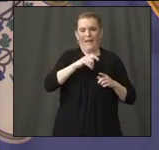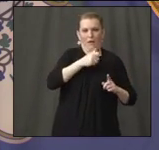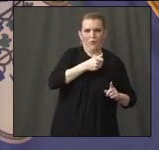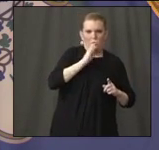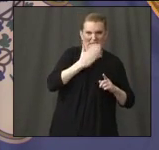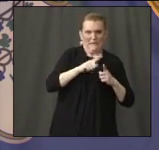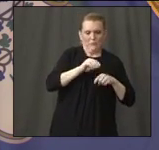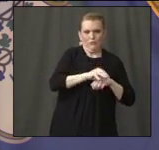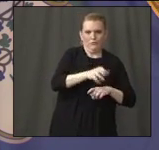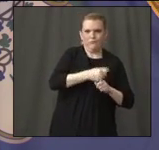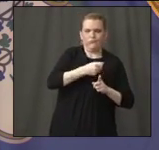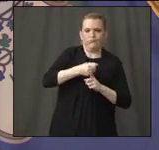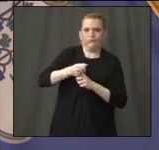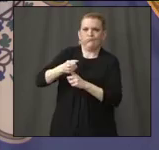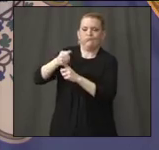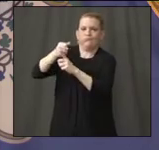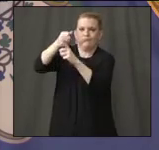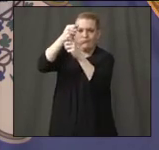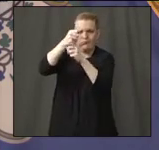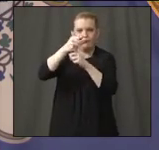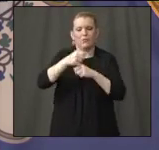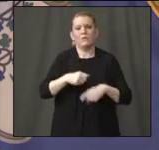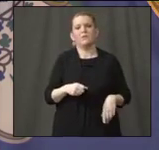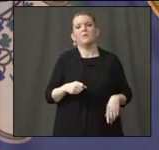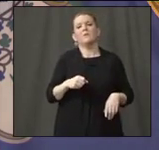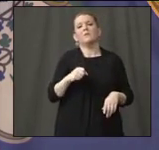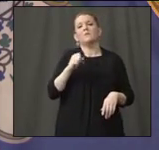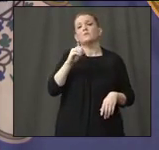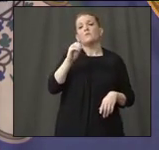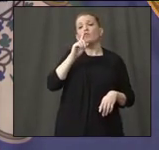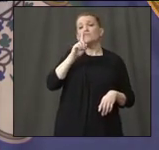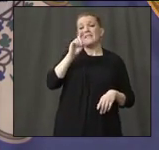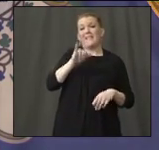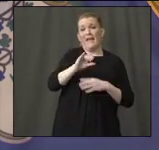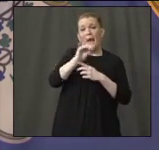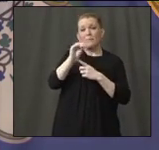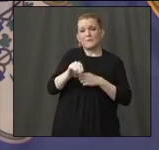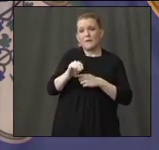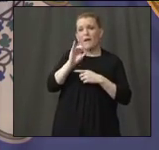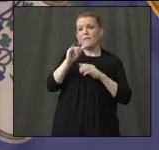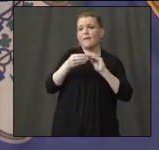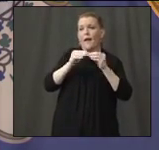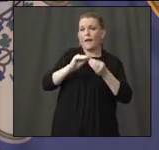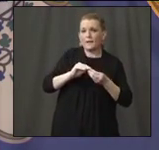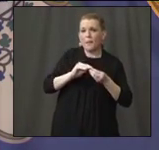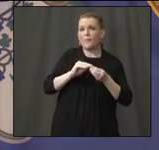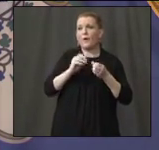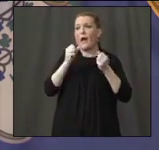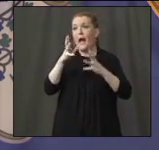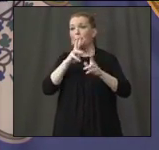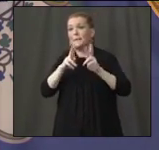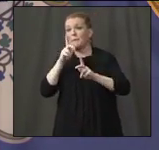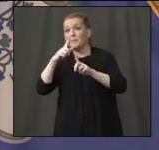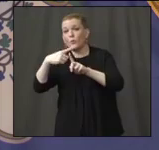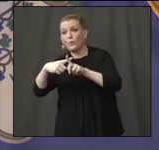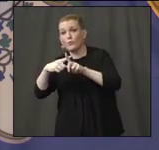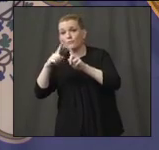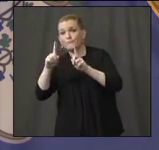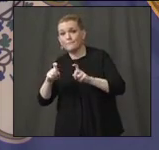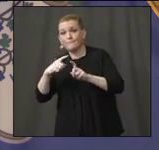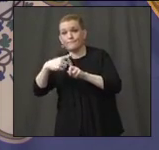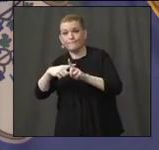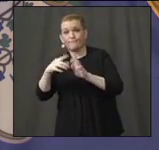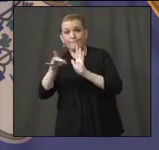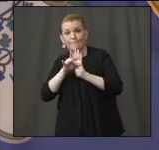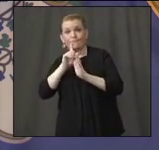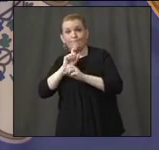infection ratio, I think, is primarily a function of how much testing we're doing. And we've done relatively strong amount of testing compared